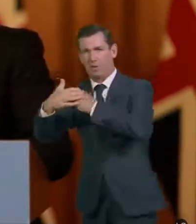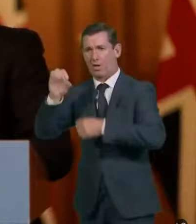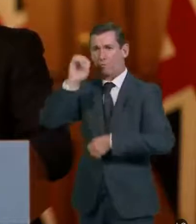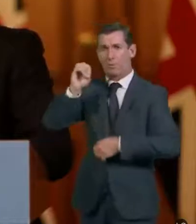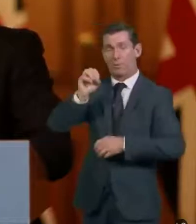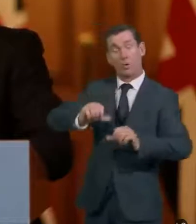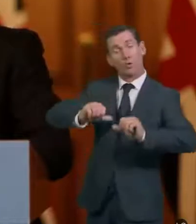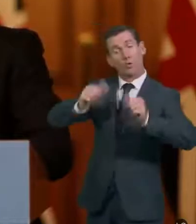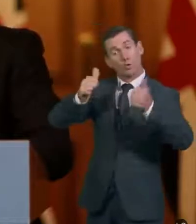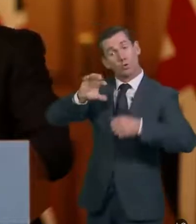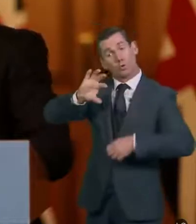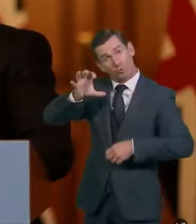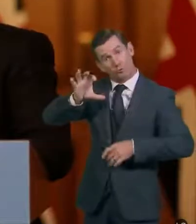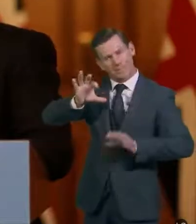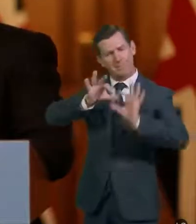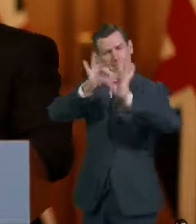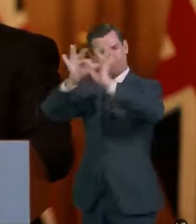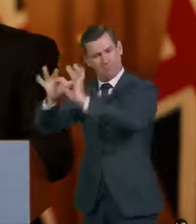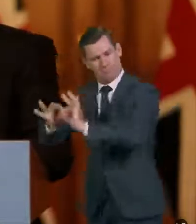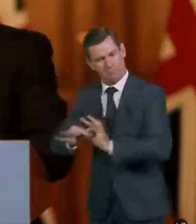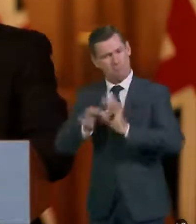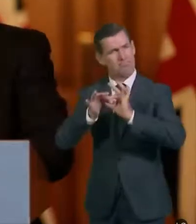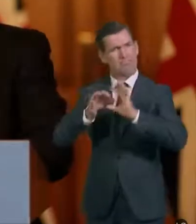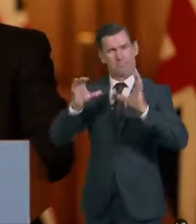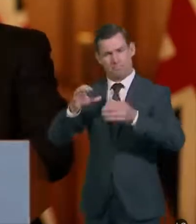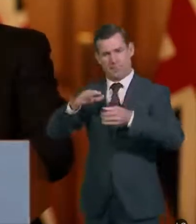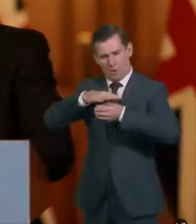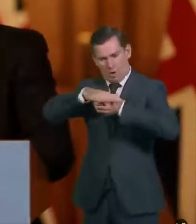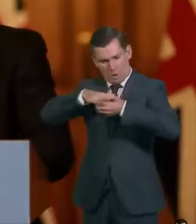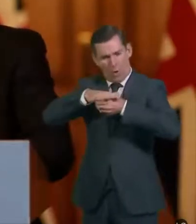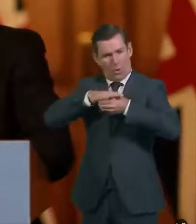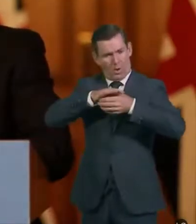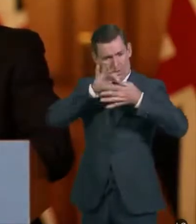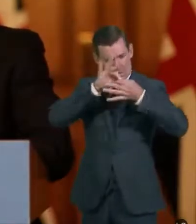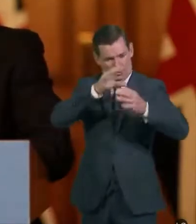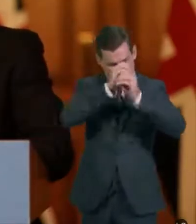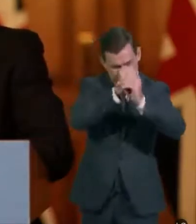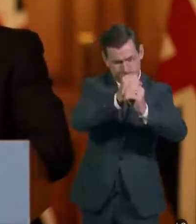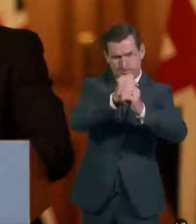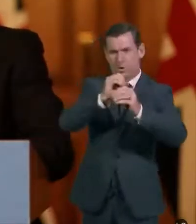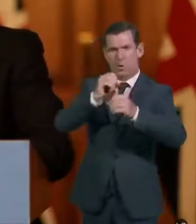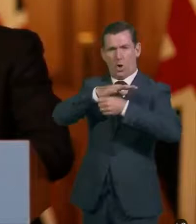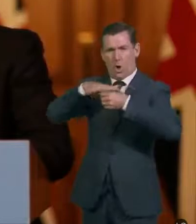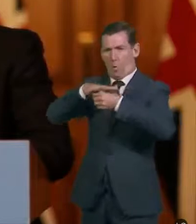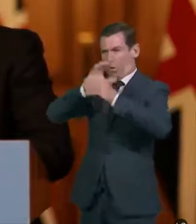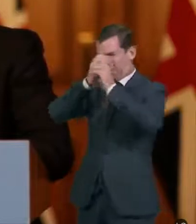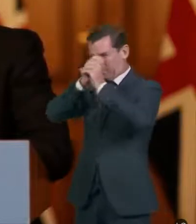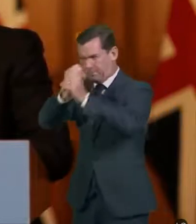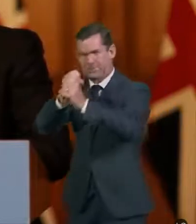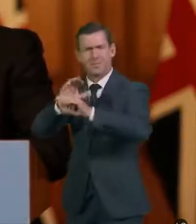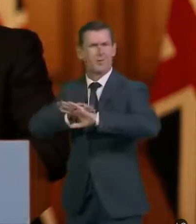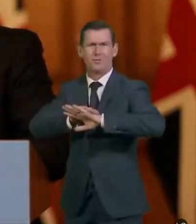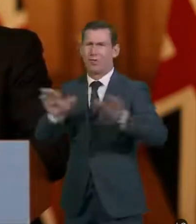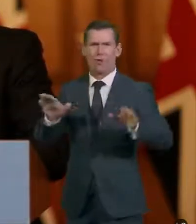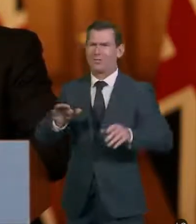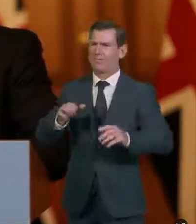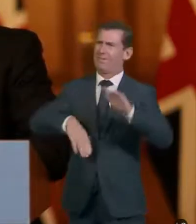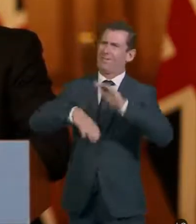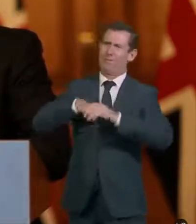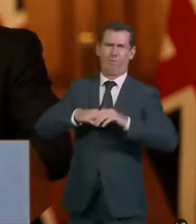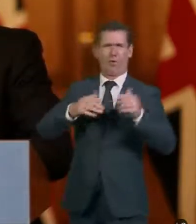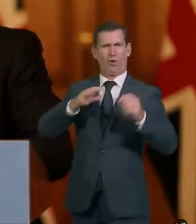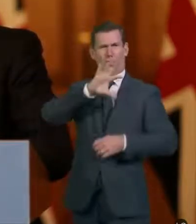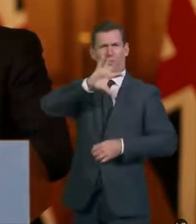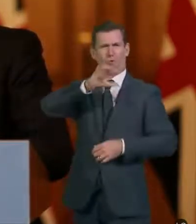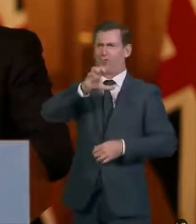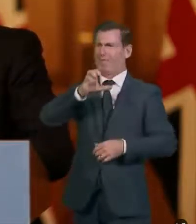strong, locally based approach rather than imposing nationwide lockdowns. I think a local approach is the right